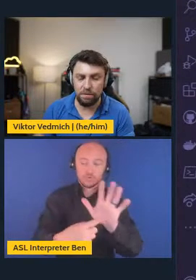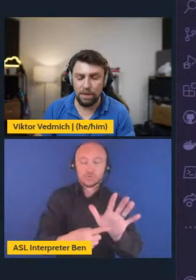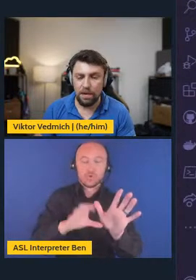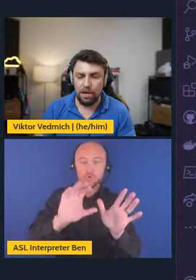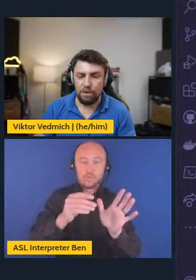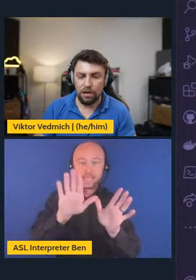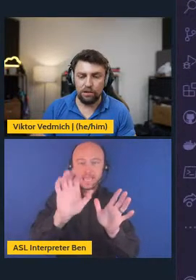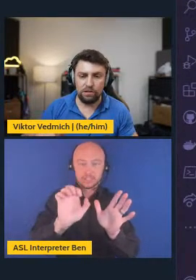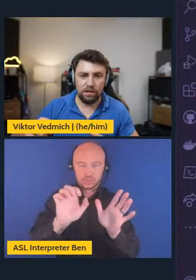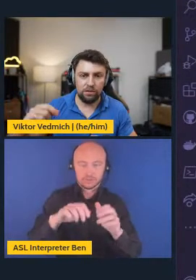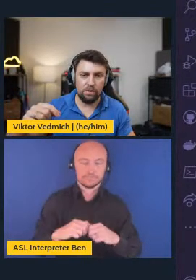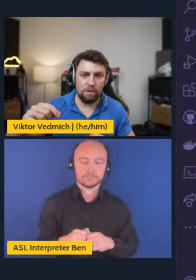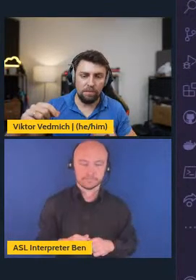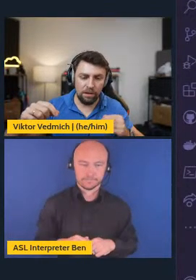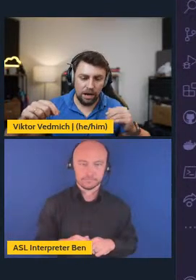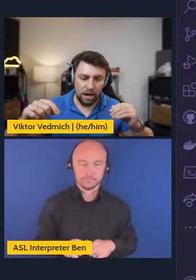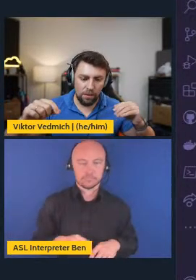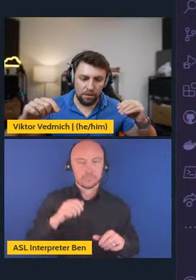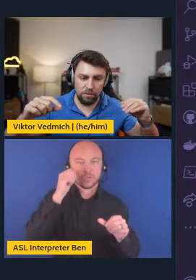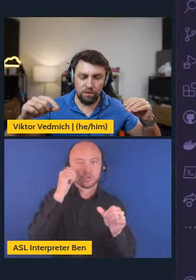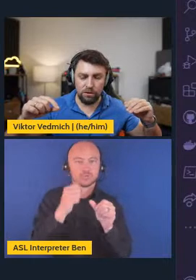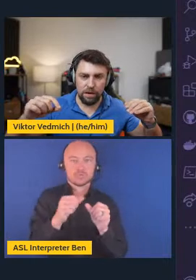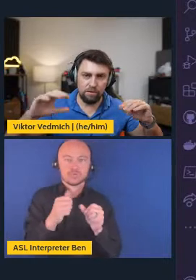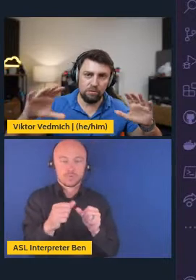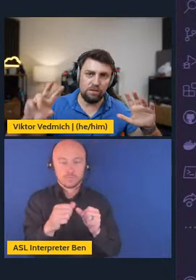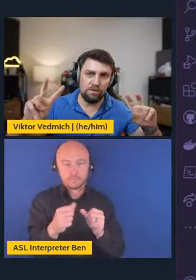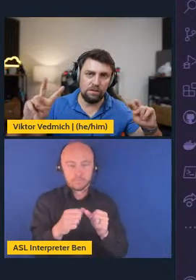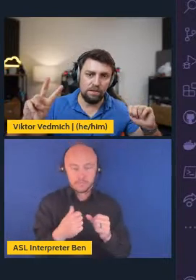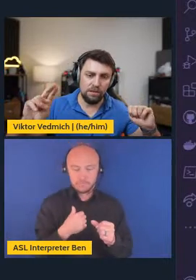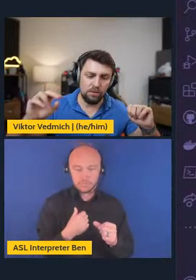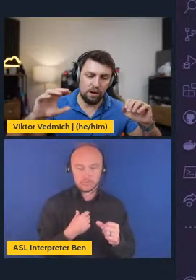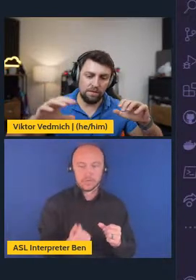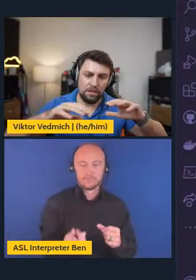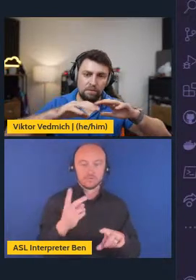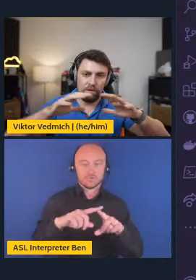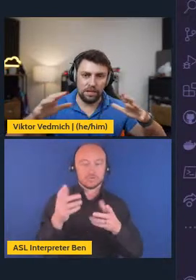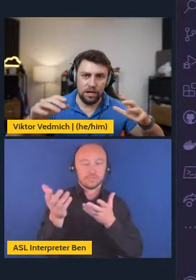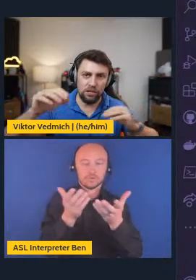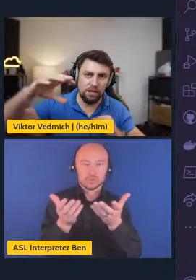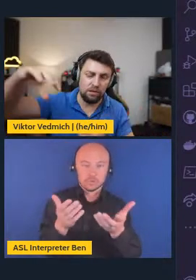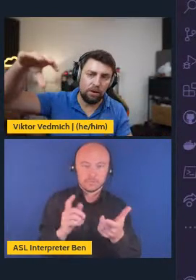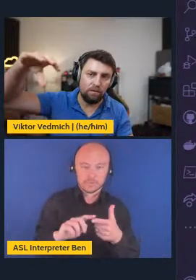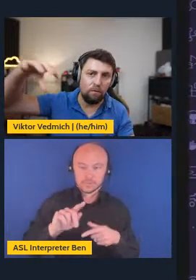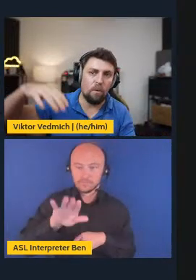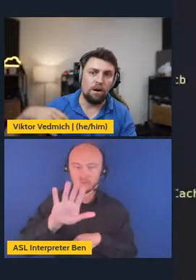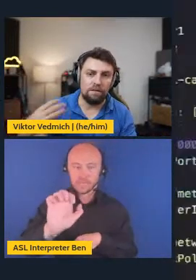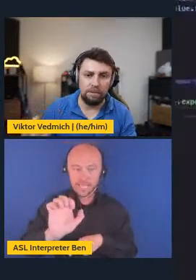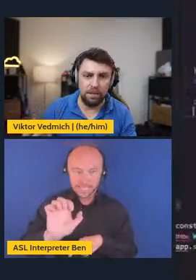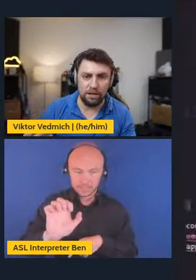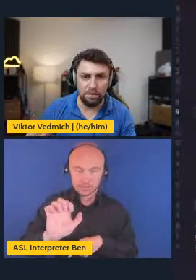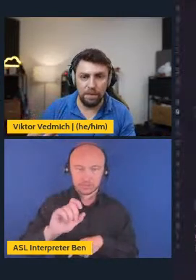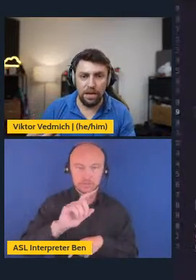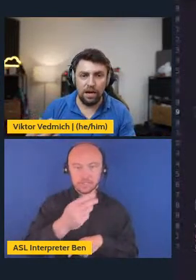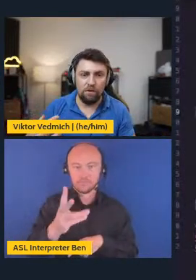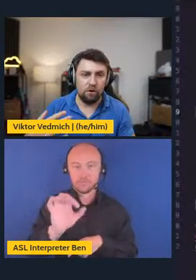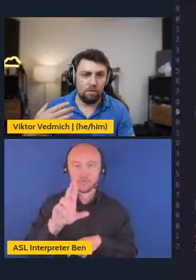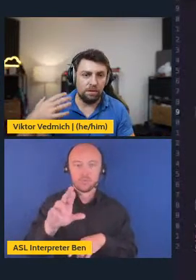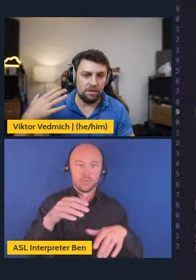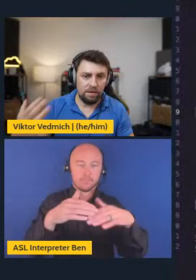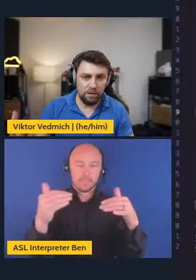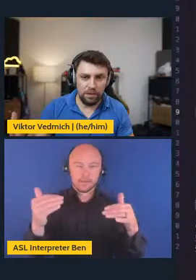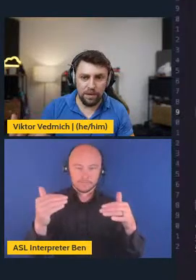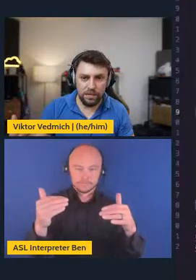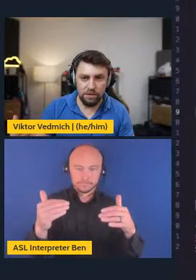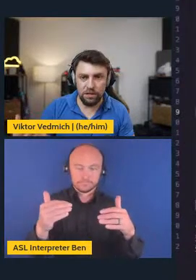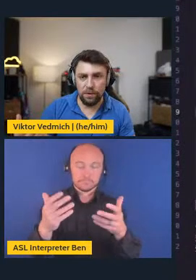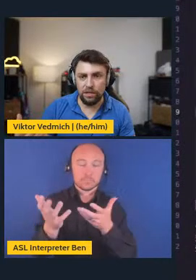service. Because as you remember, I'm going to have two different services, one of them for the cache, another one for web layer. From